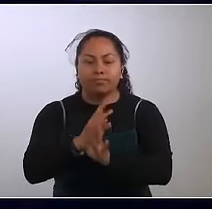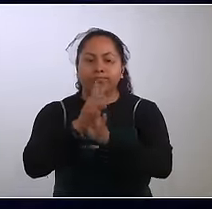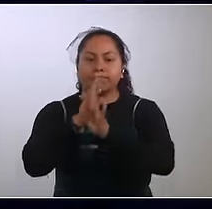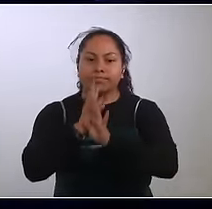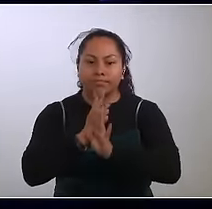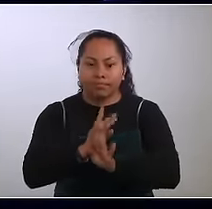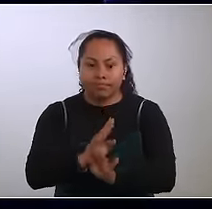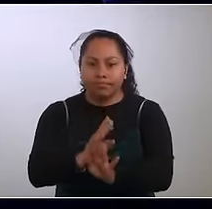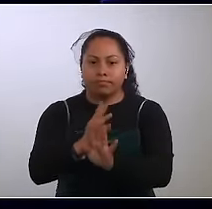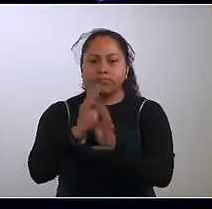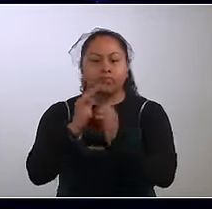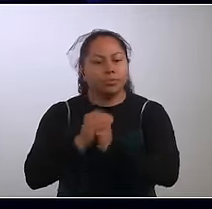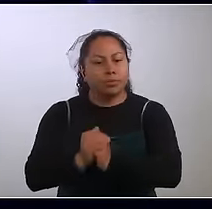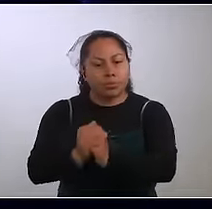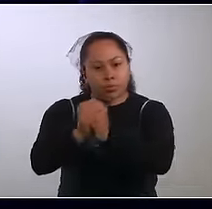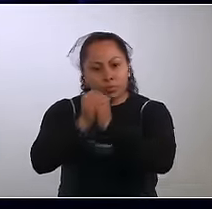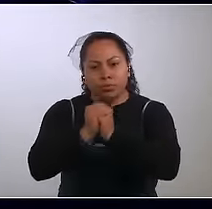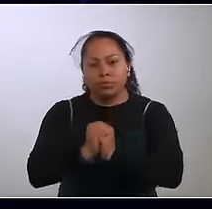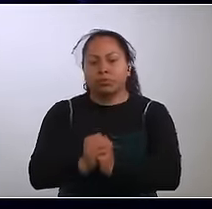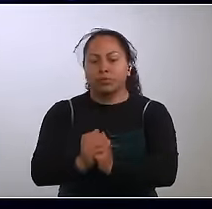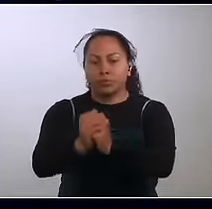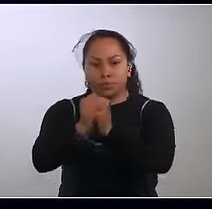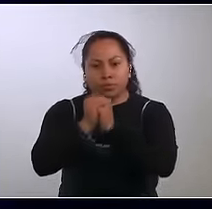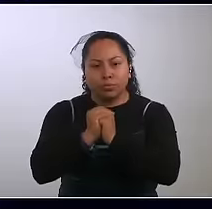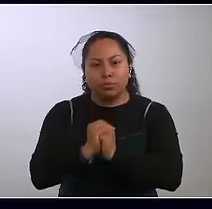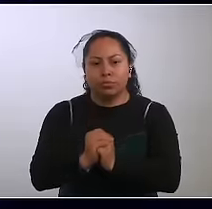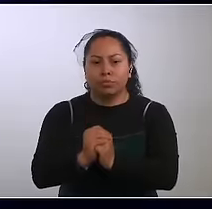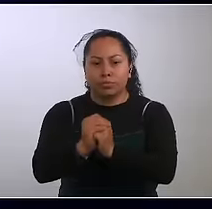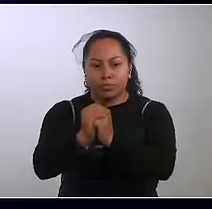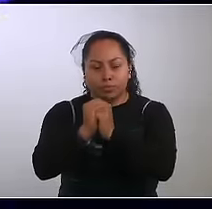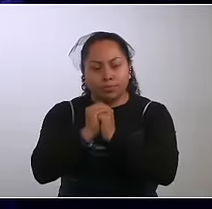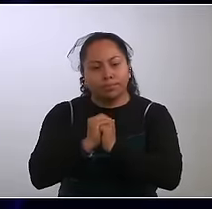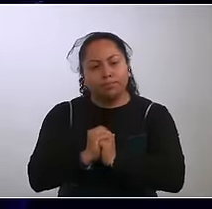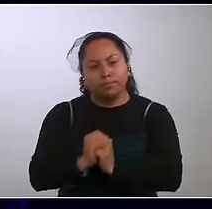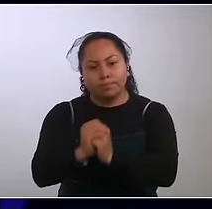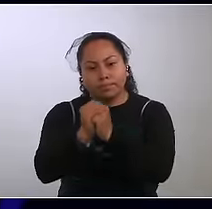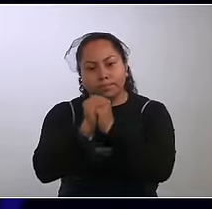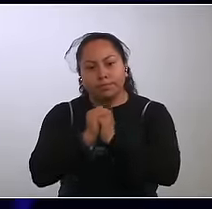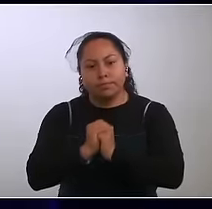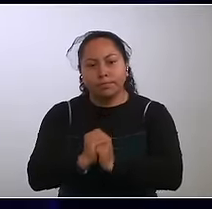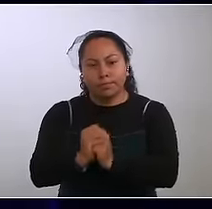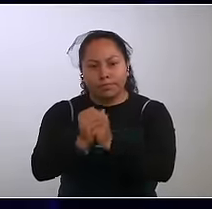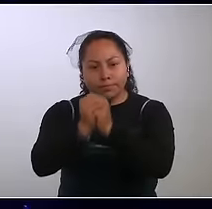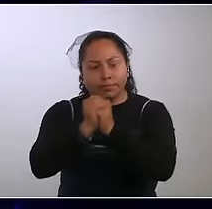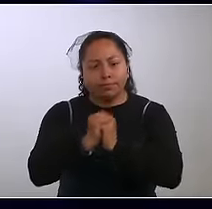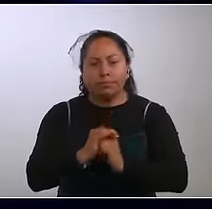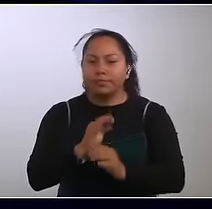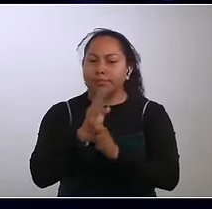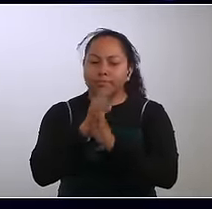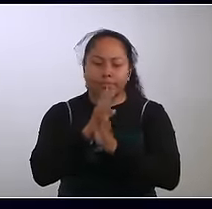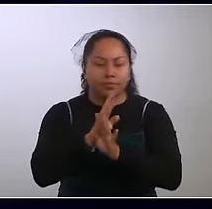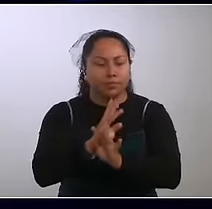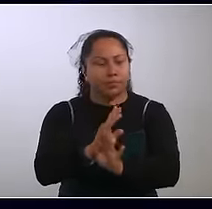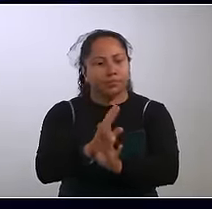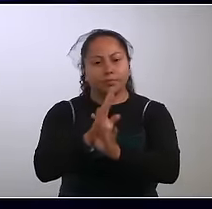reveoca. Hear its song. Escuche su cántico. Hear its song. Su cántico. Rebecoba.